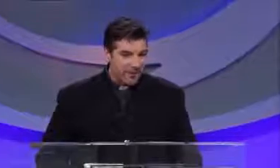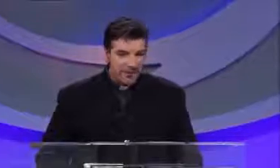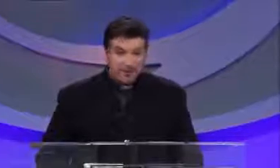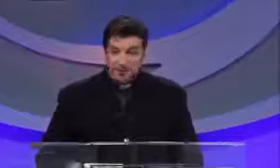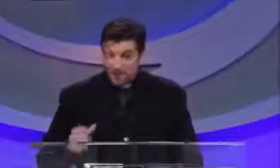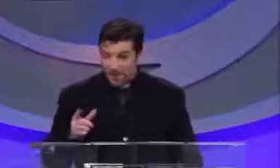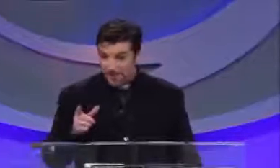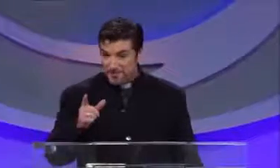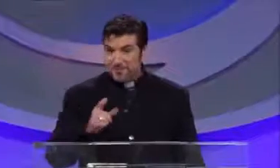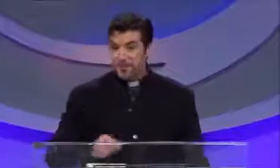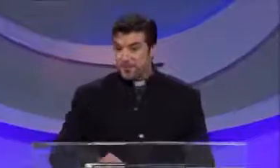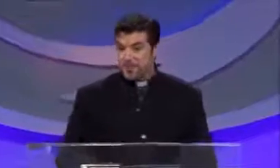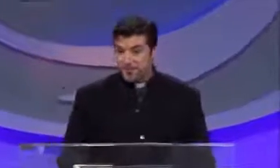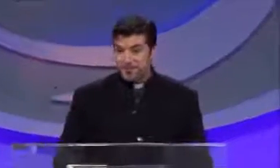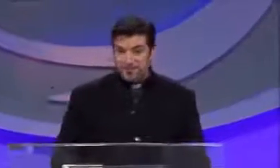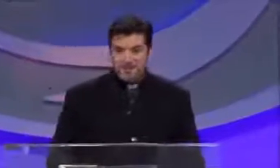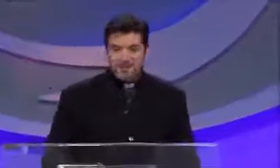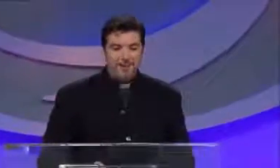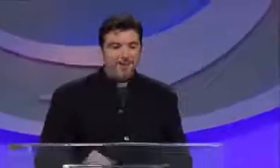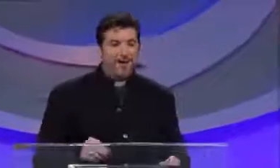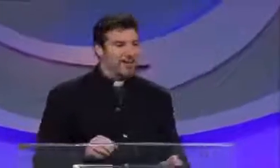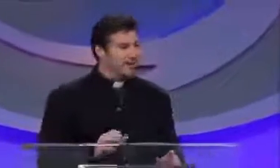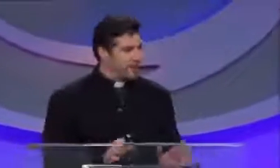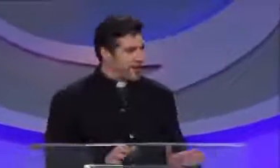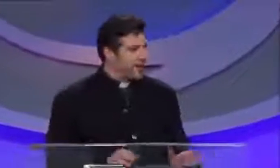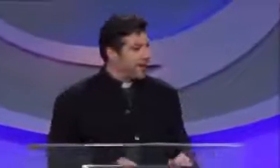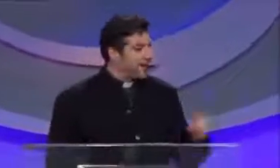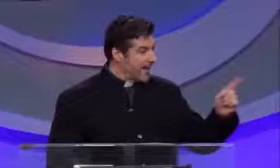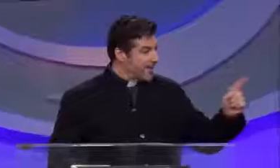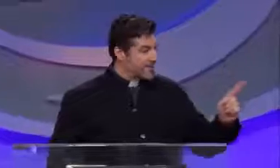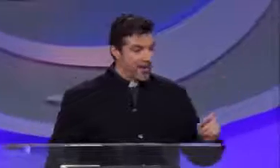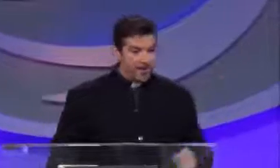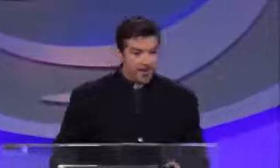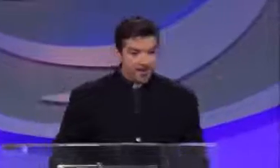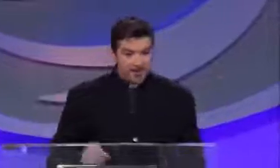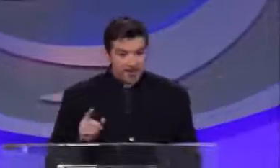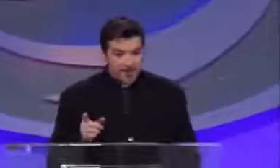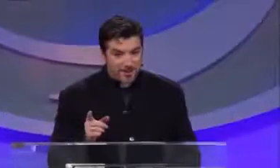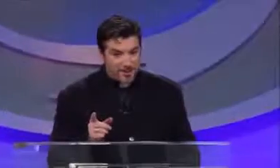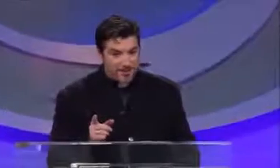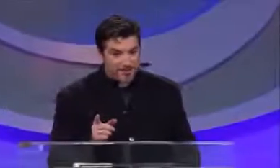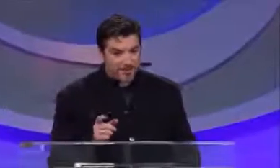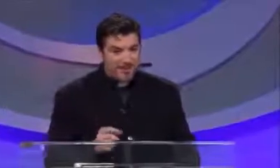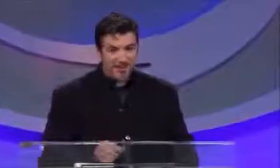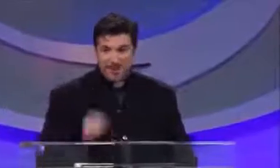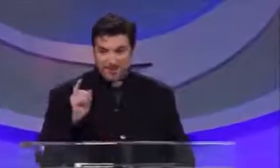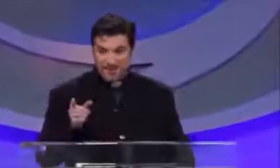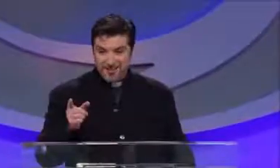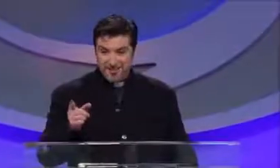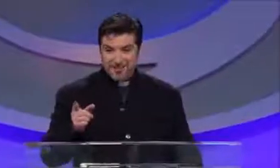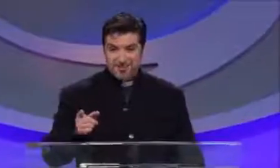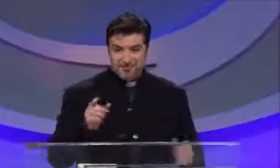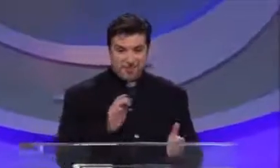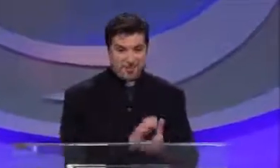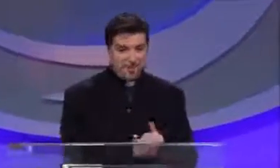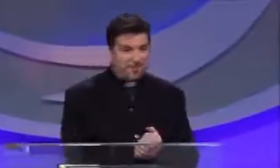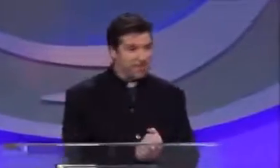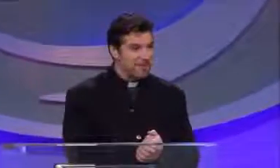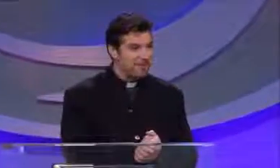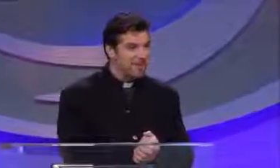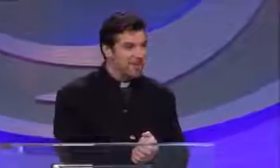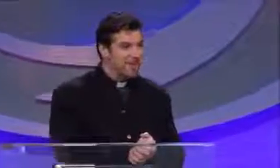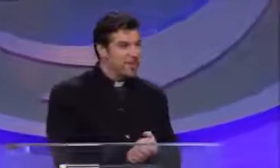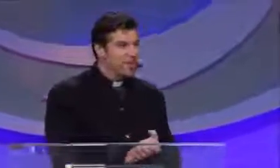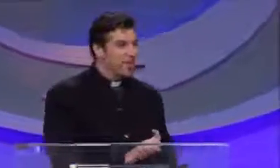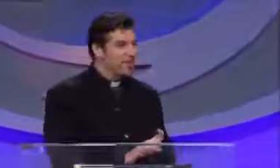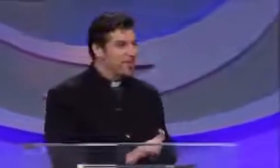stay for a while. So he asked me for 3 years. And I said, fine, unless the Holy Ghost tells me otherwise. That was our covenant. We made that